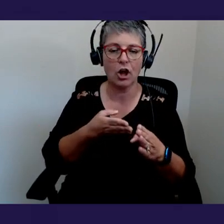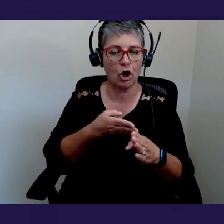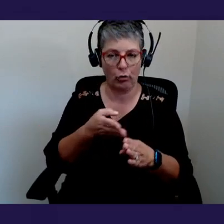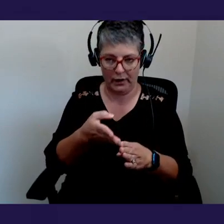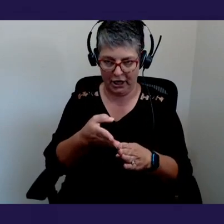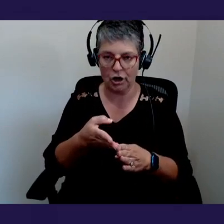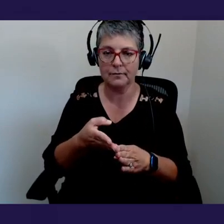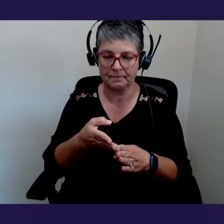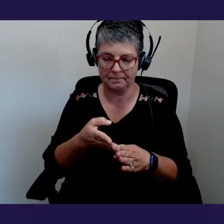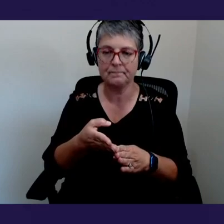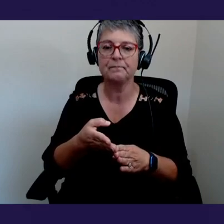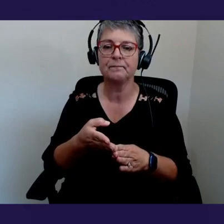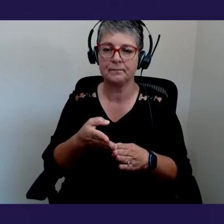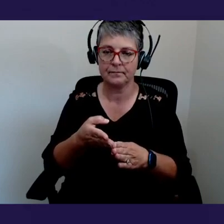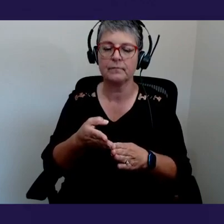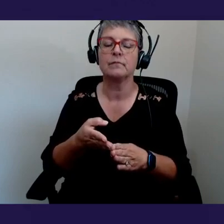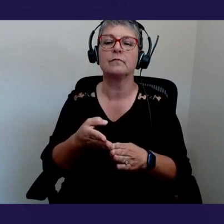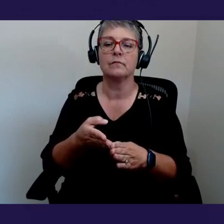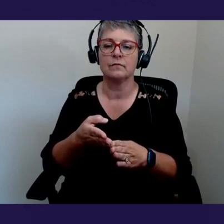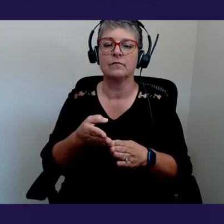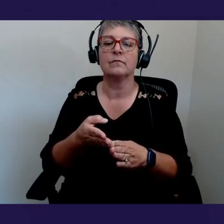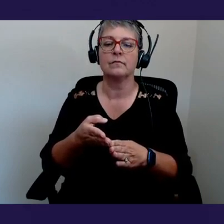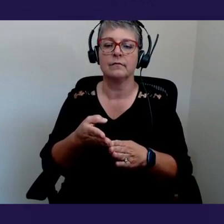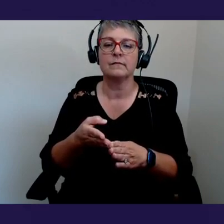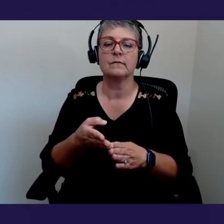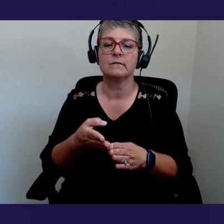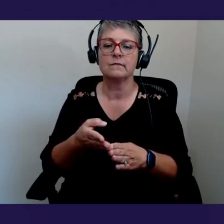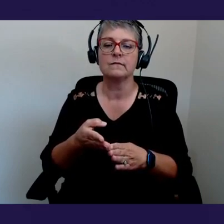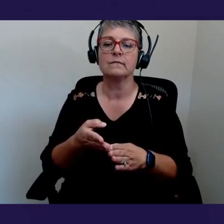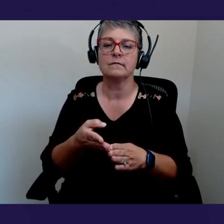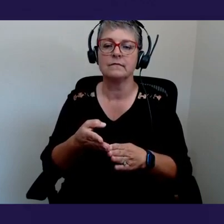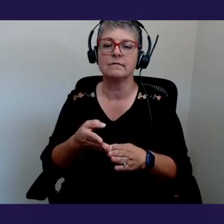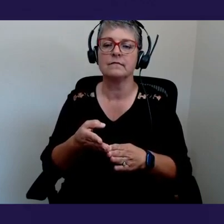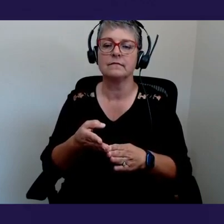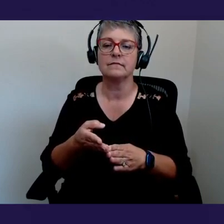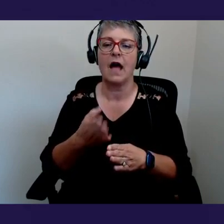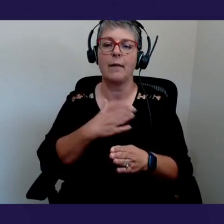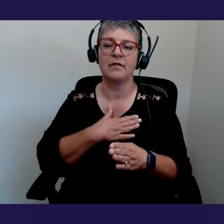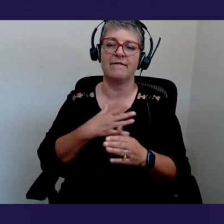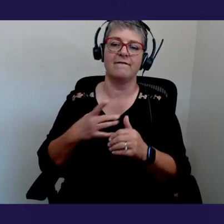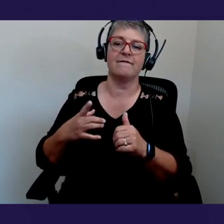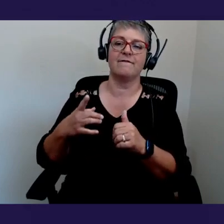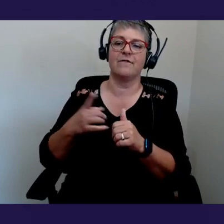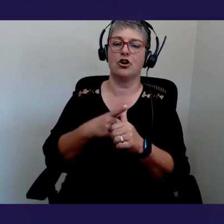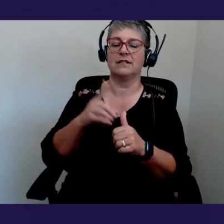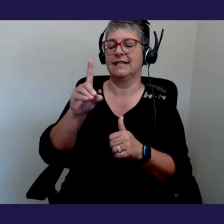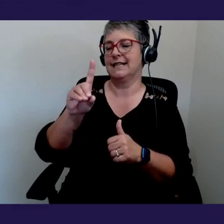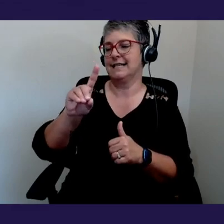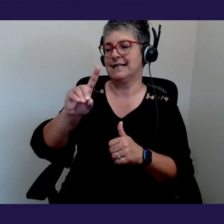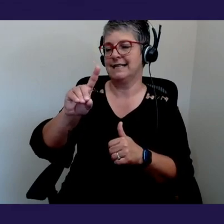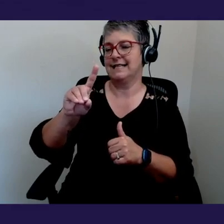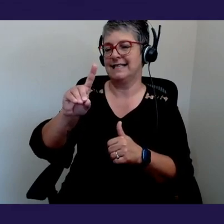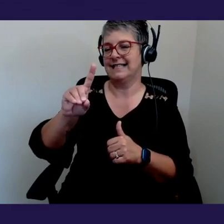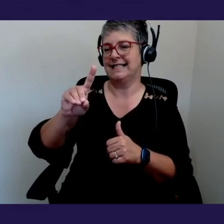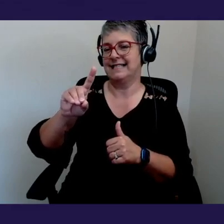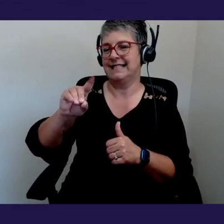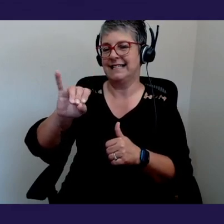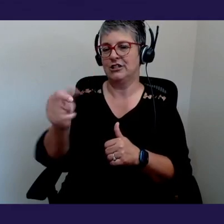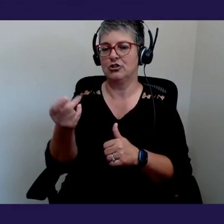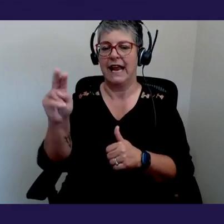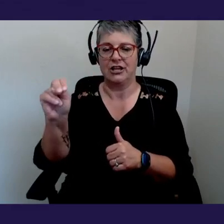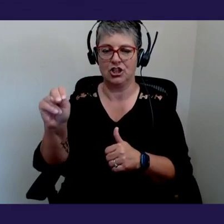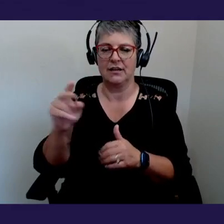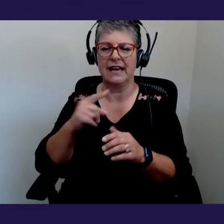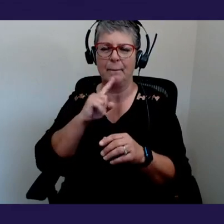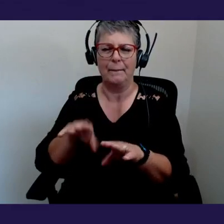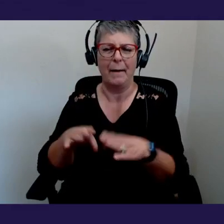of being the first dissertation in public health that used advanced media monitoring systems for